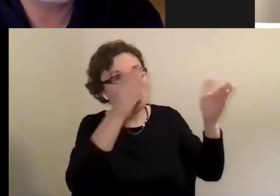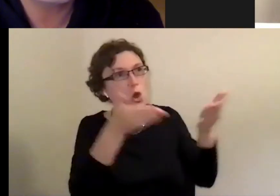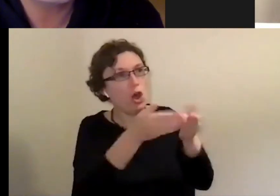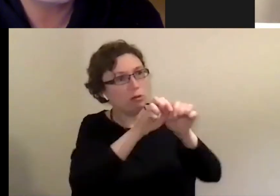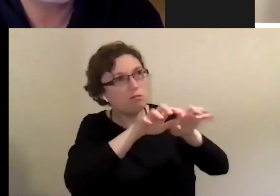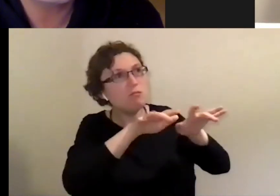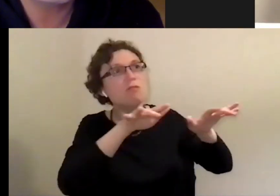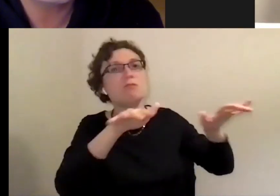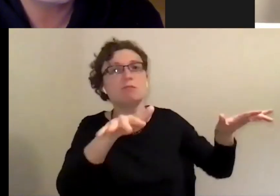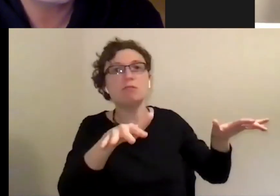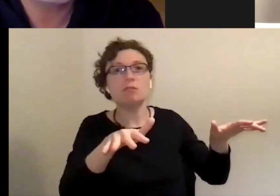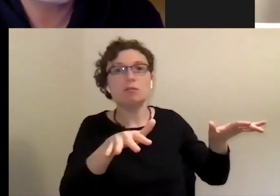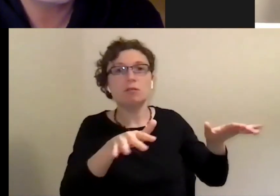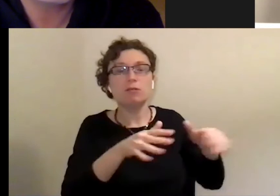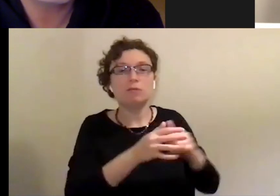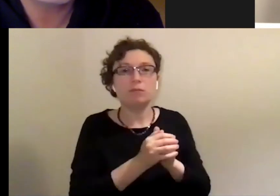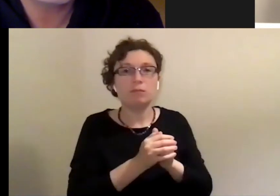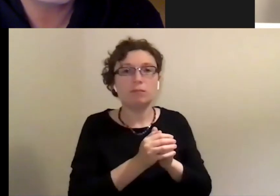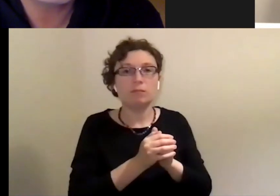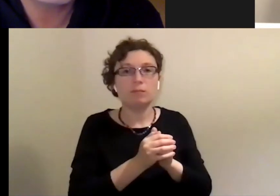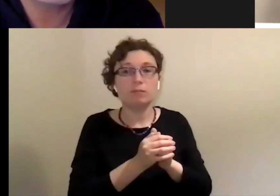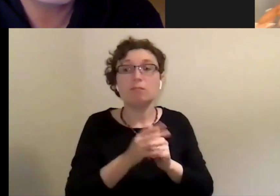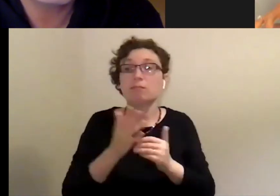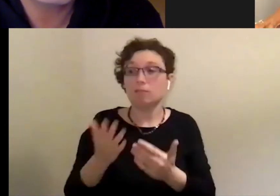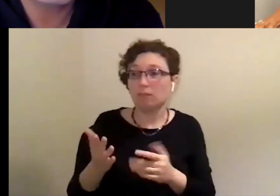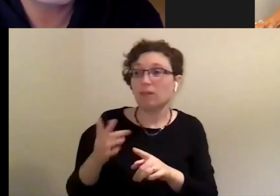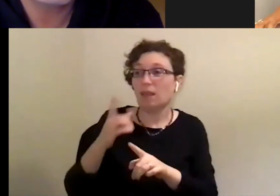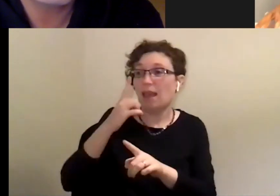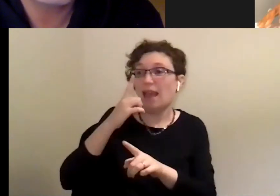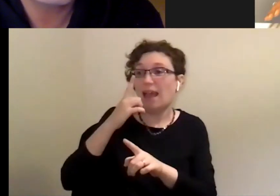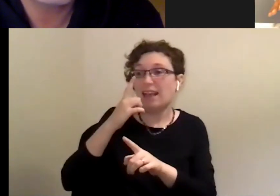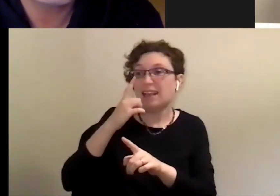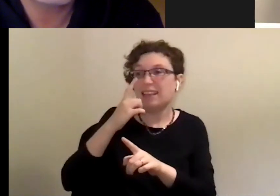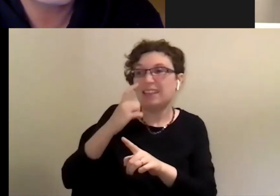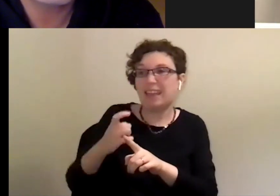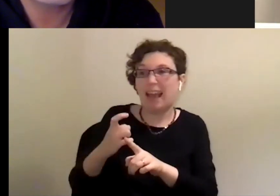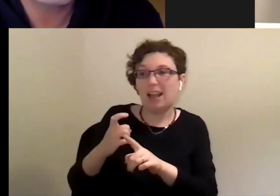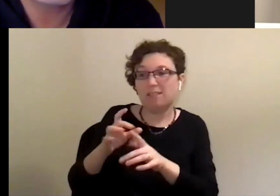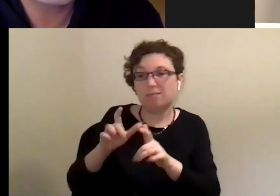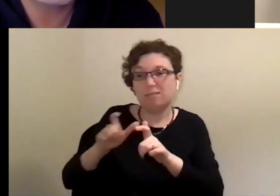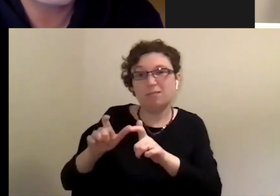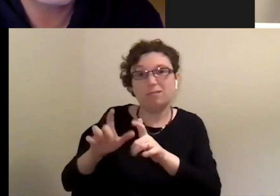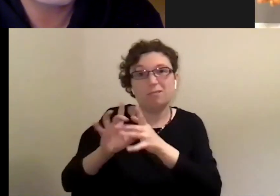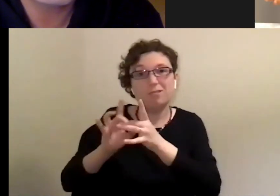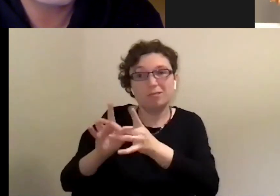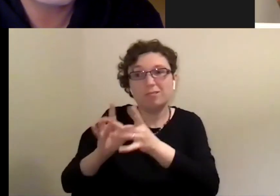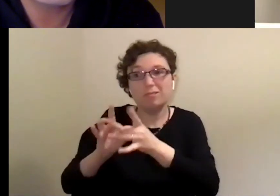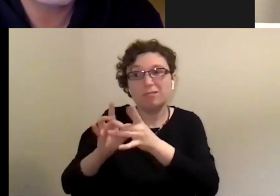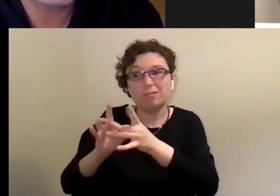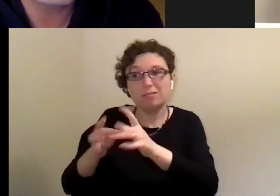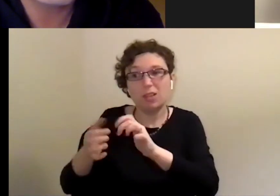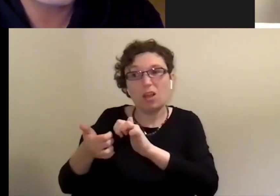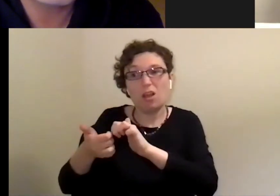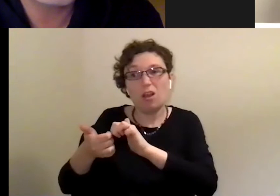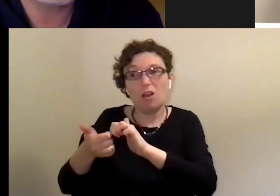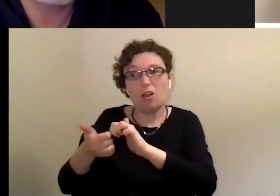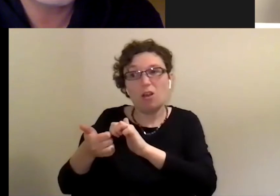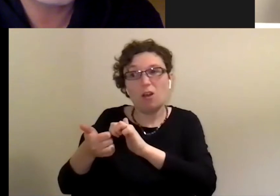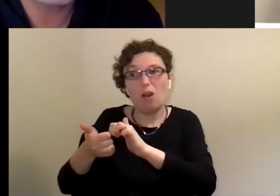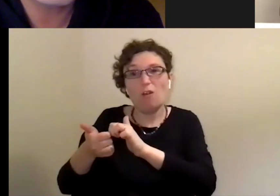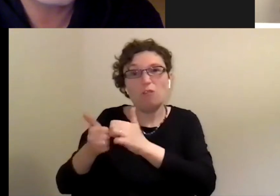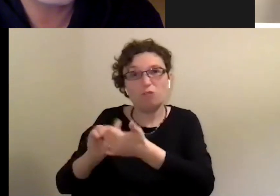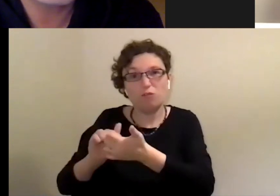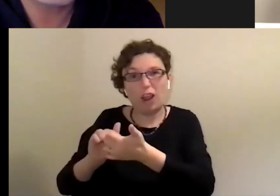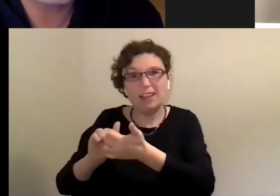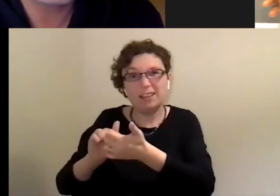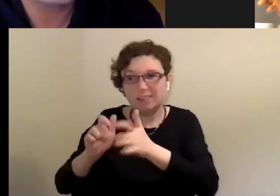because I still want to stay friends with them, and not actually put myself to use and continue with the work that I'm doing